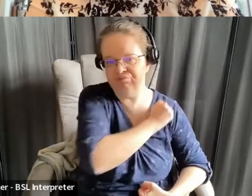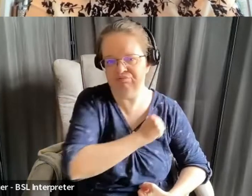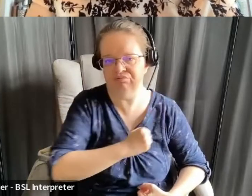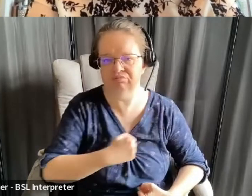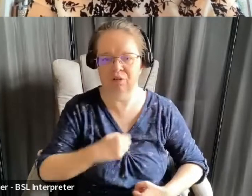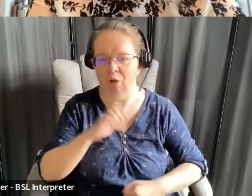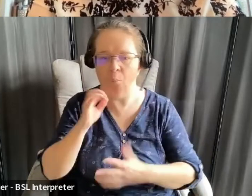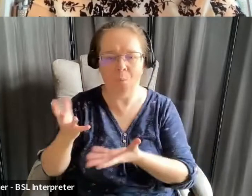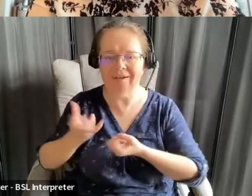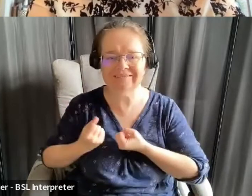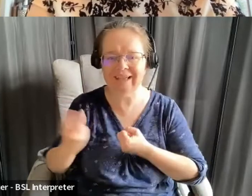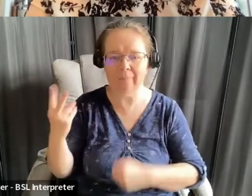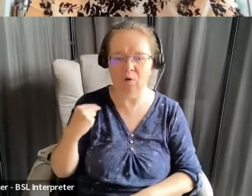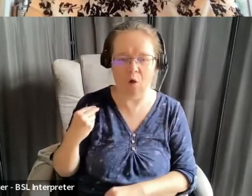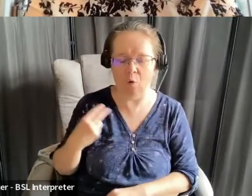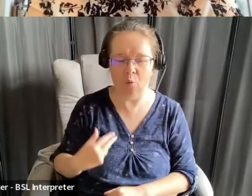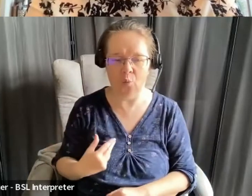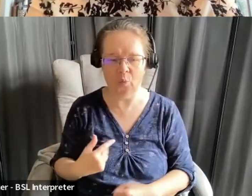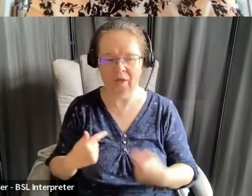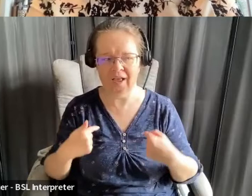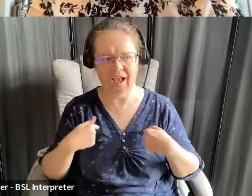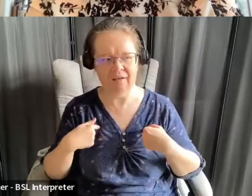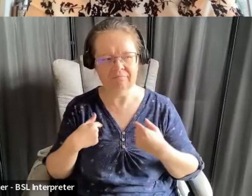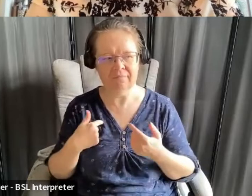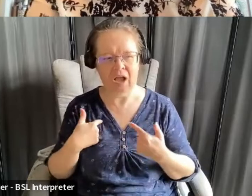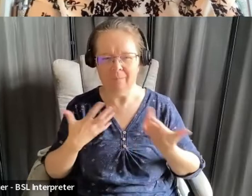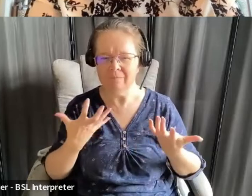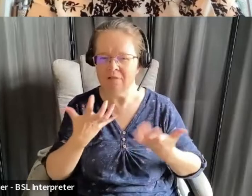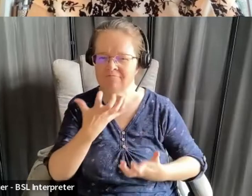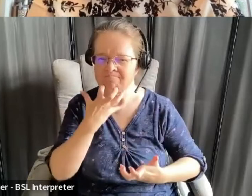And I also tend to